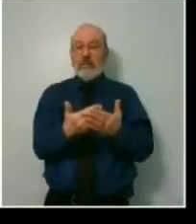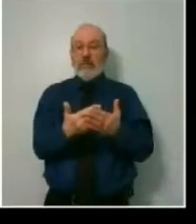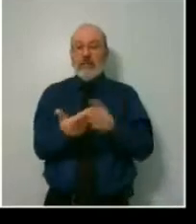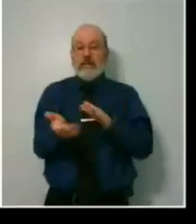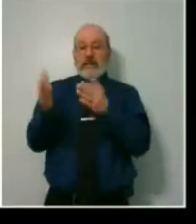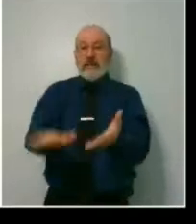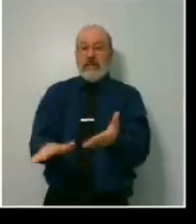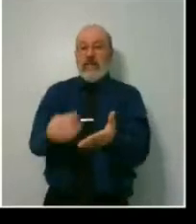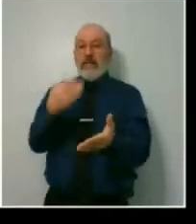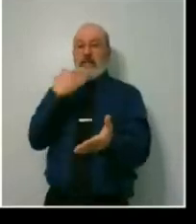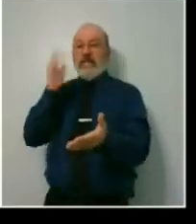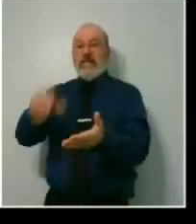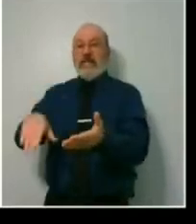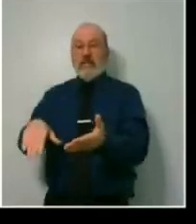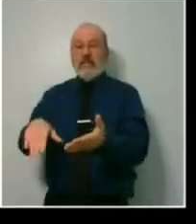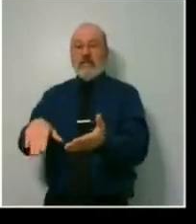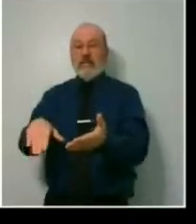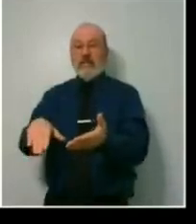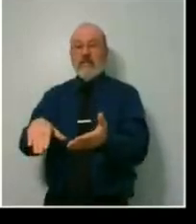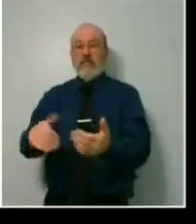evil." Life